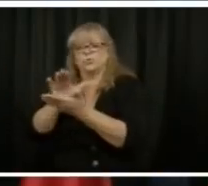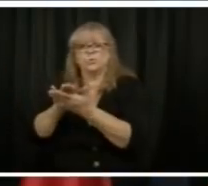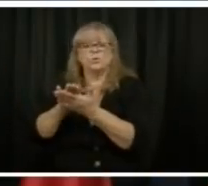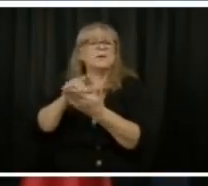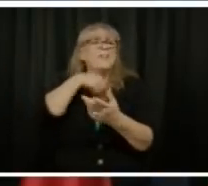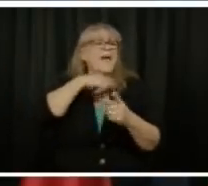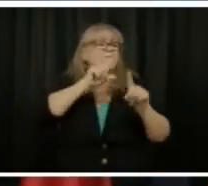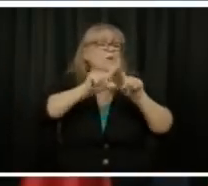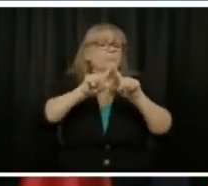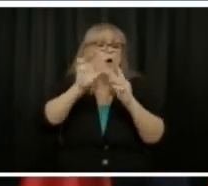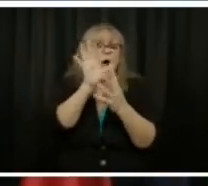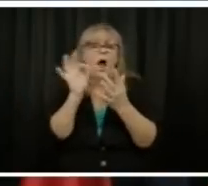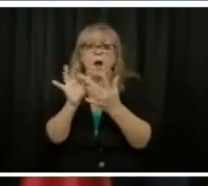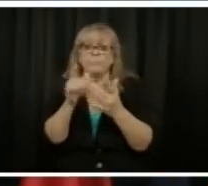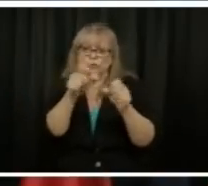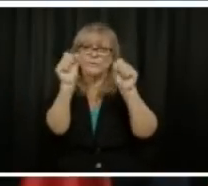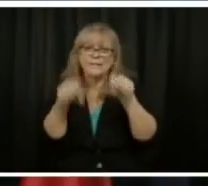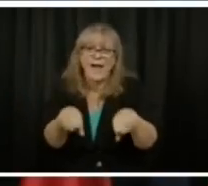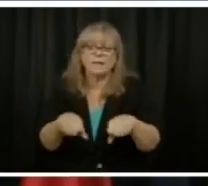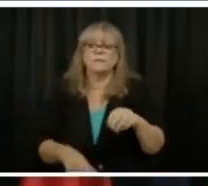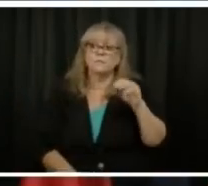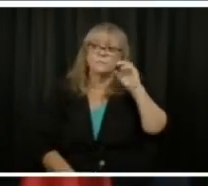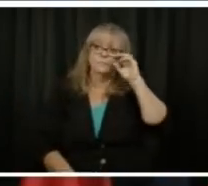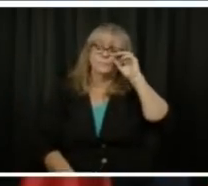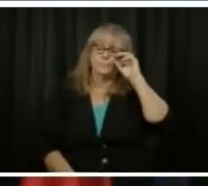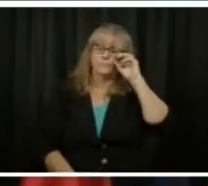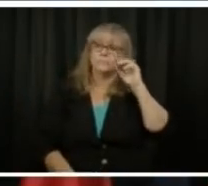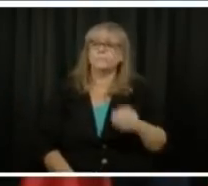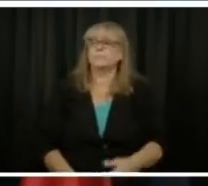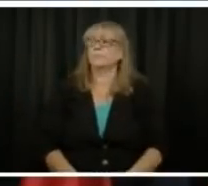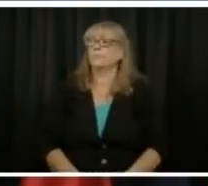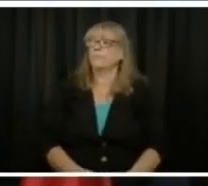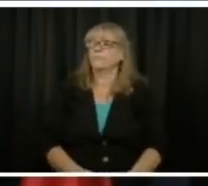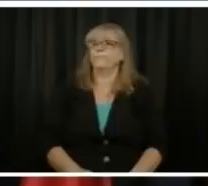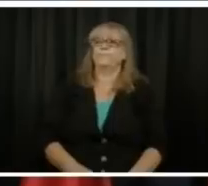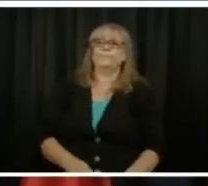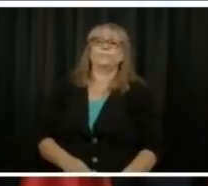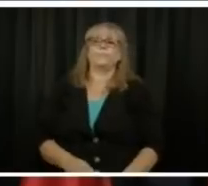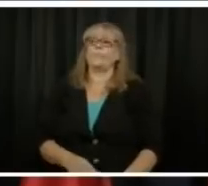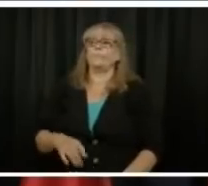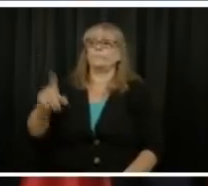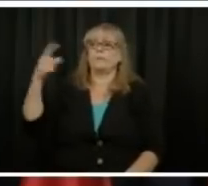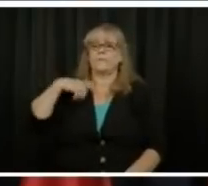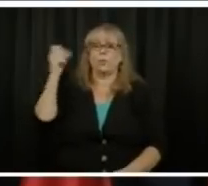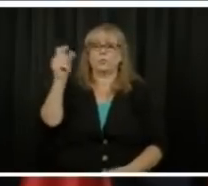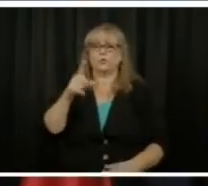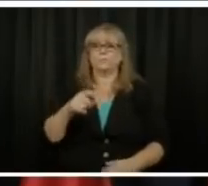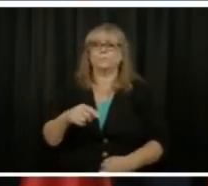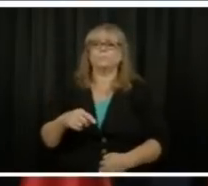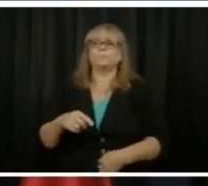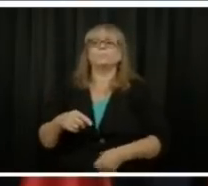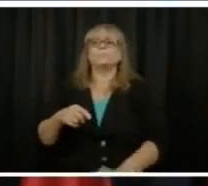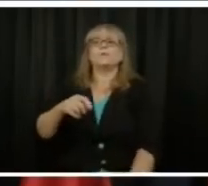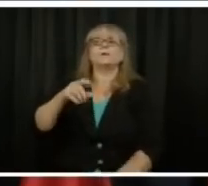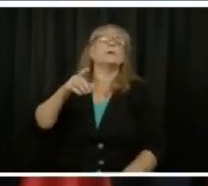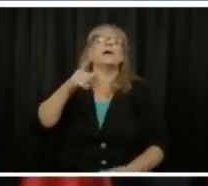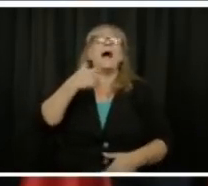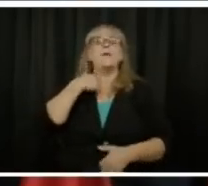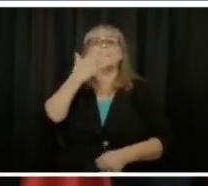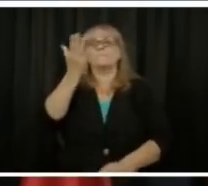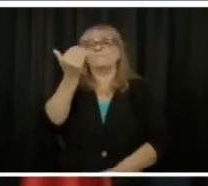extreme level of caution. Ms. Ryan, I'm wondering if you might be able to identify the 15 counties that are at risk of losing